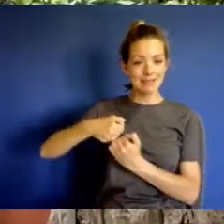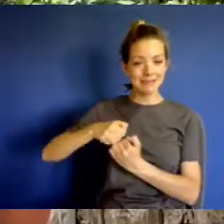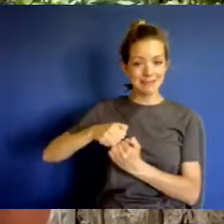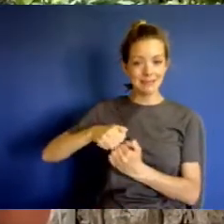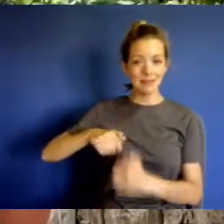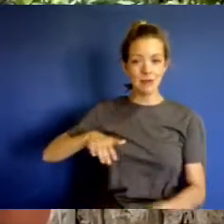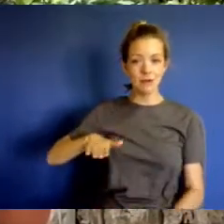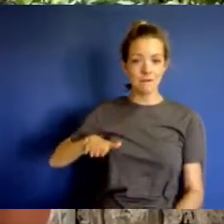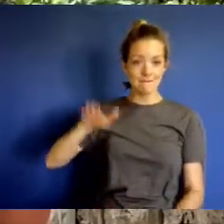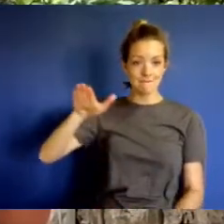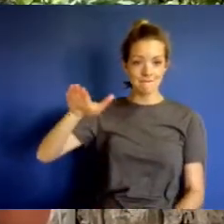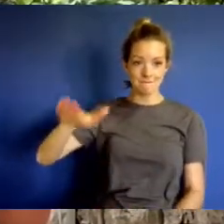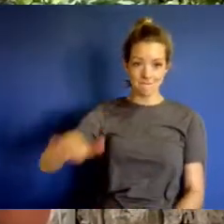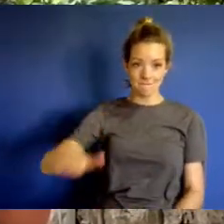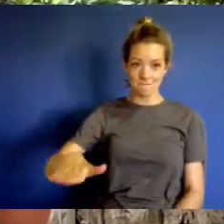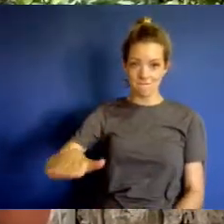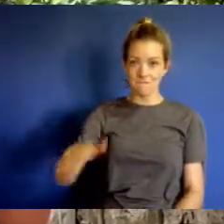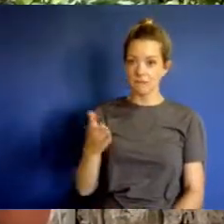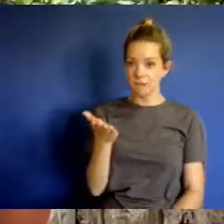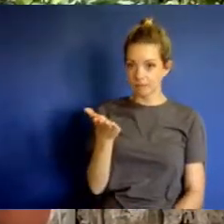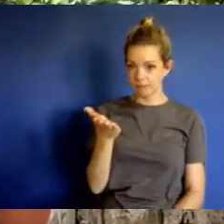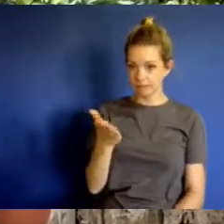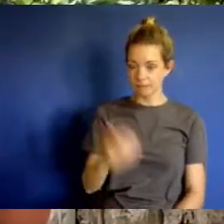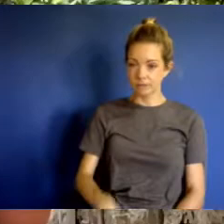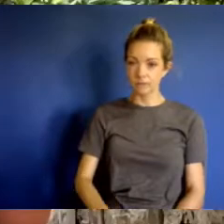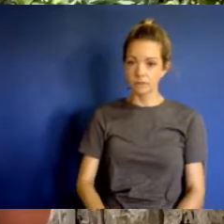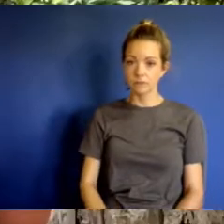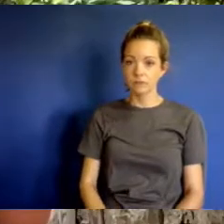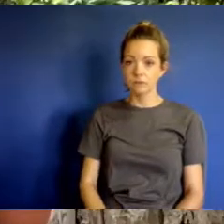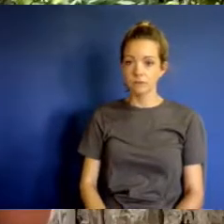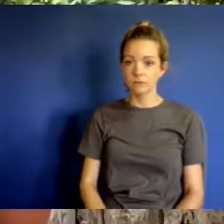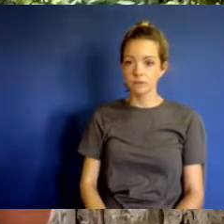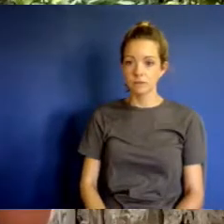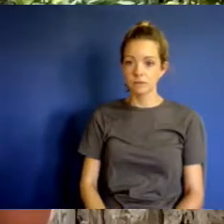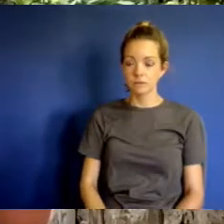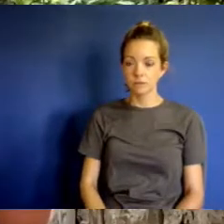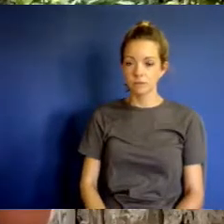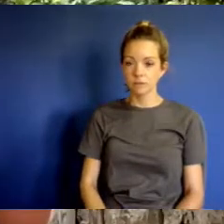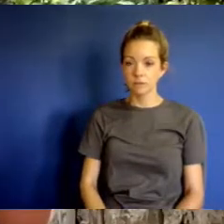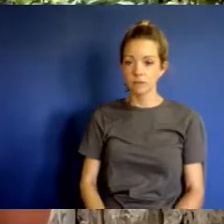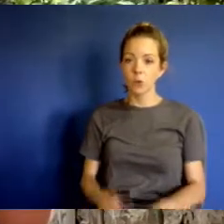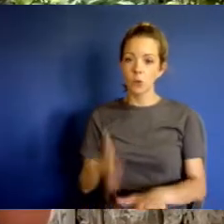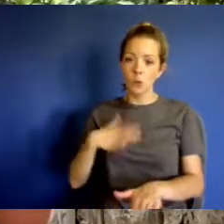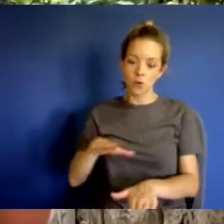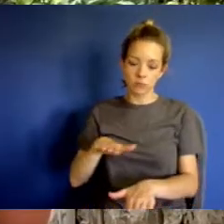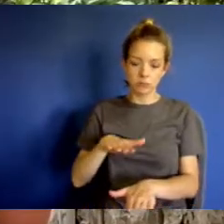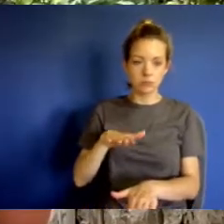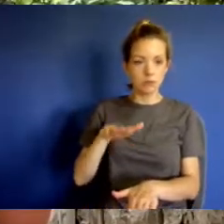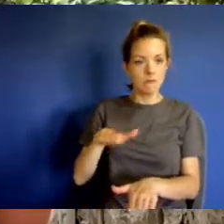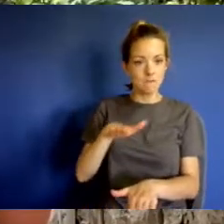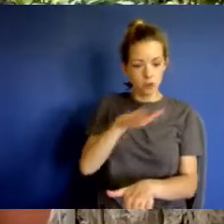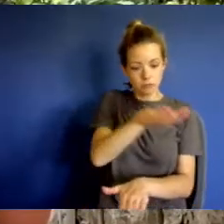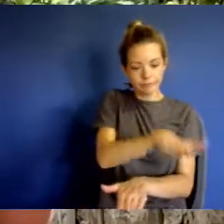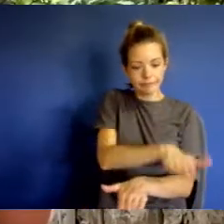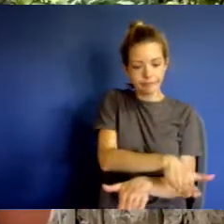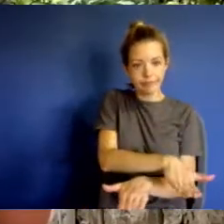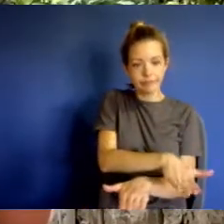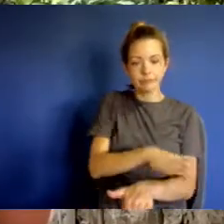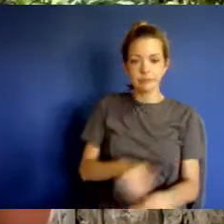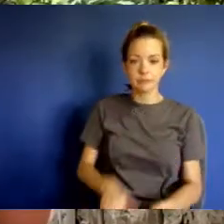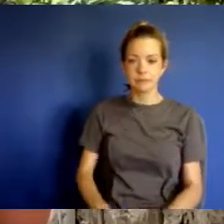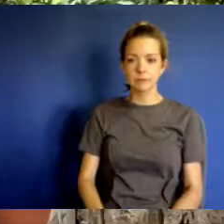forwards. So step the right foot forwards around the outside of your hands,